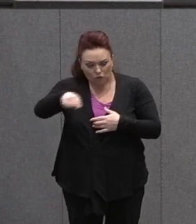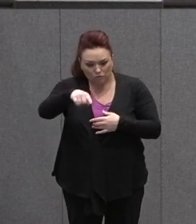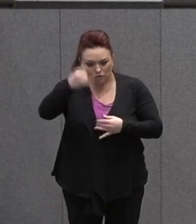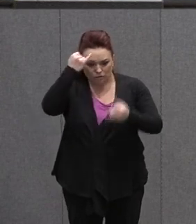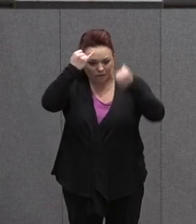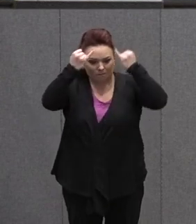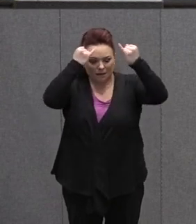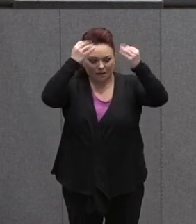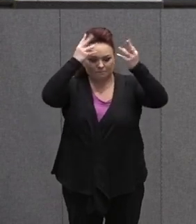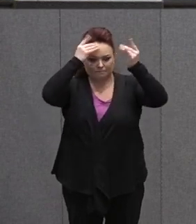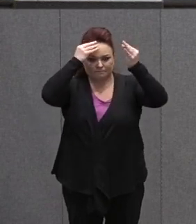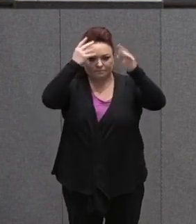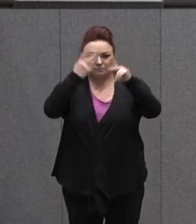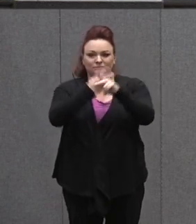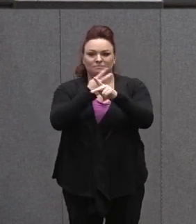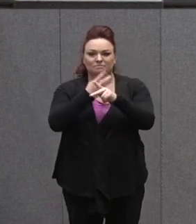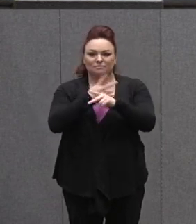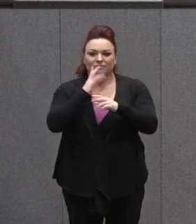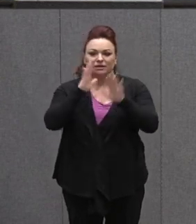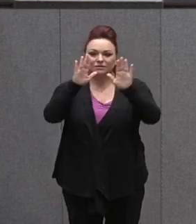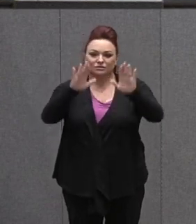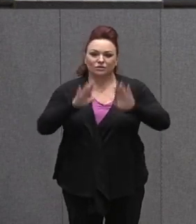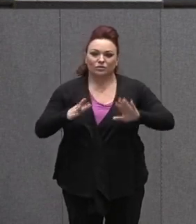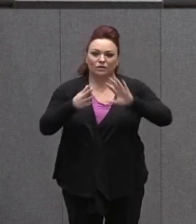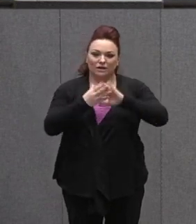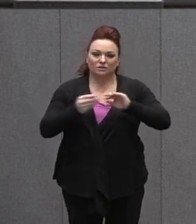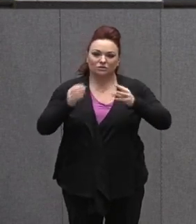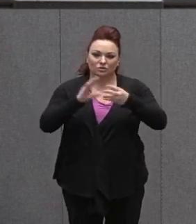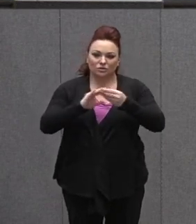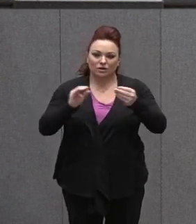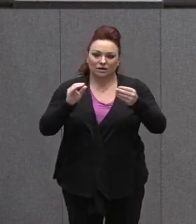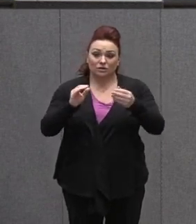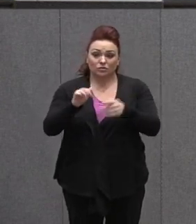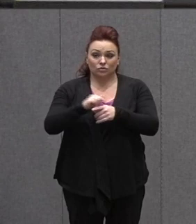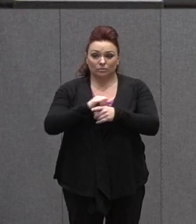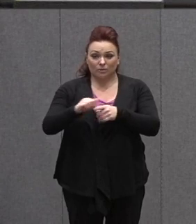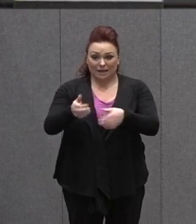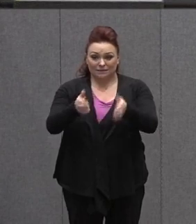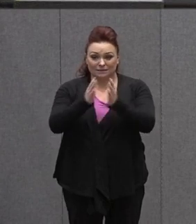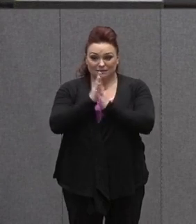This is a great story to practice asking questions as you read.